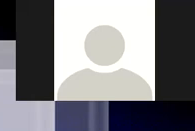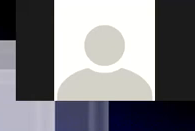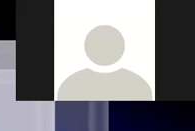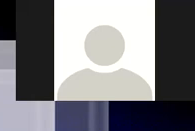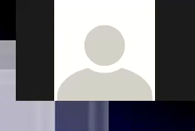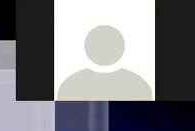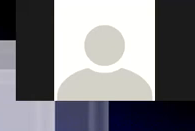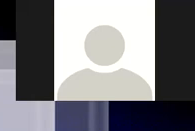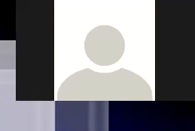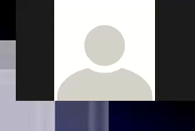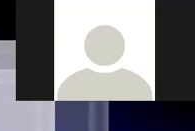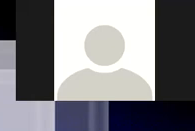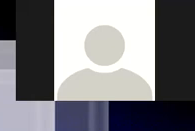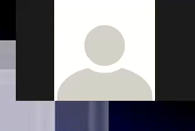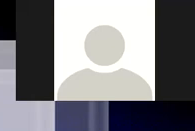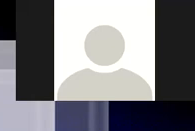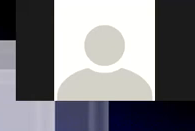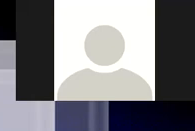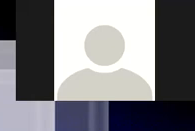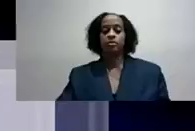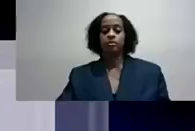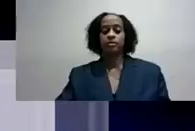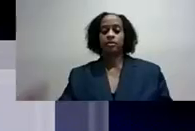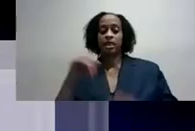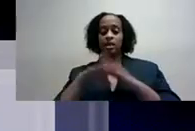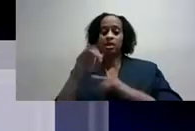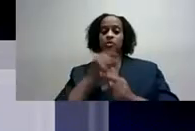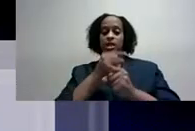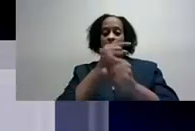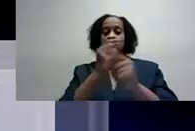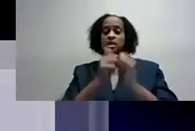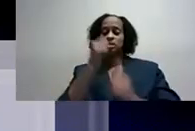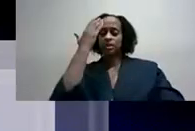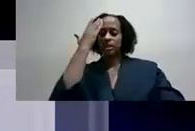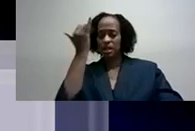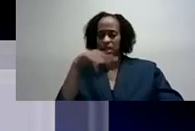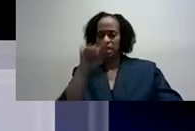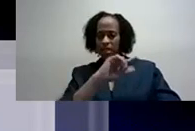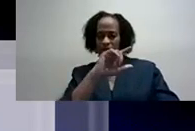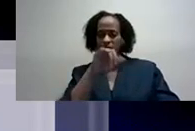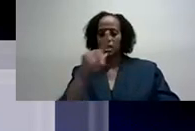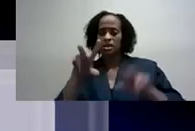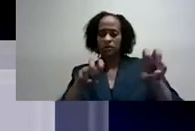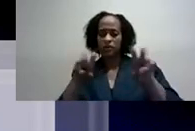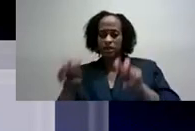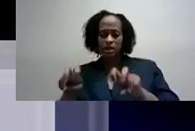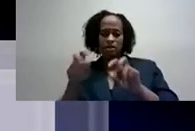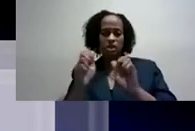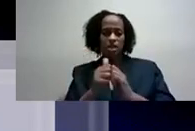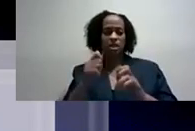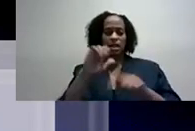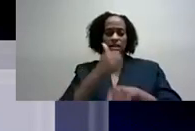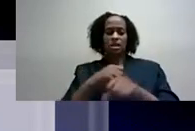heart through faith in his righteousness. It is because selfishness exists in